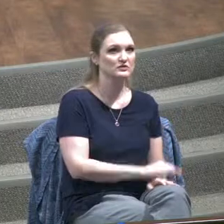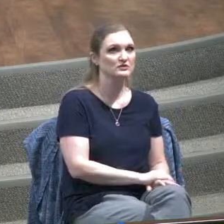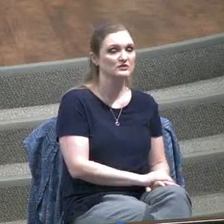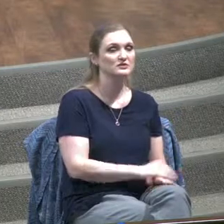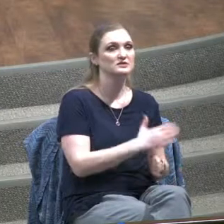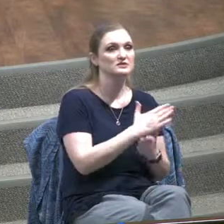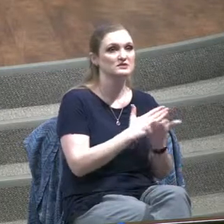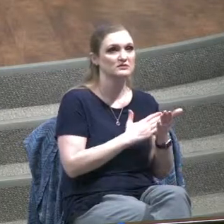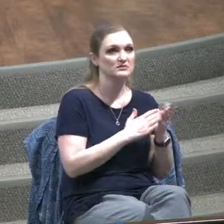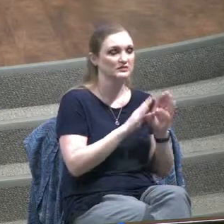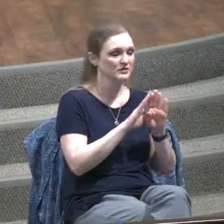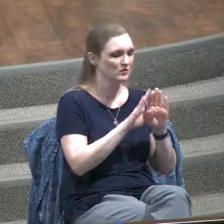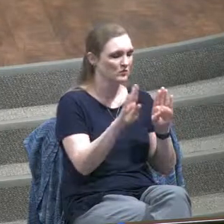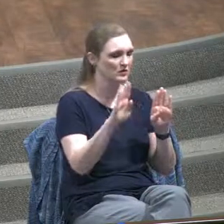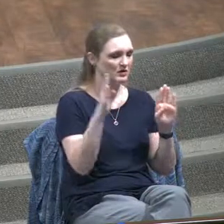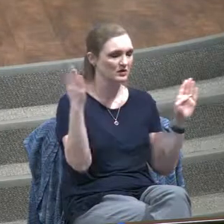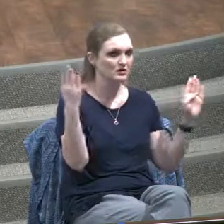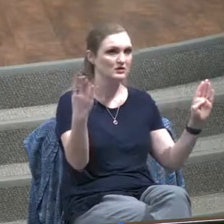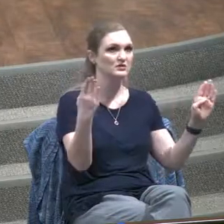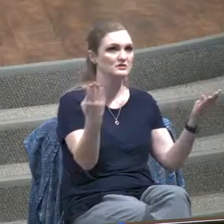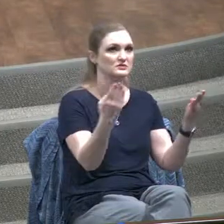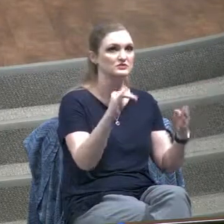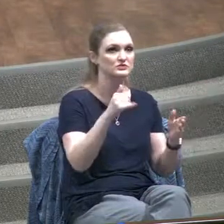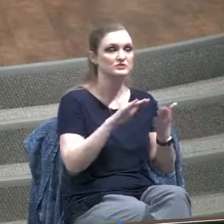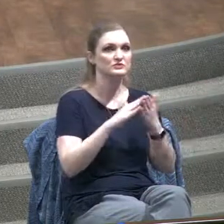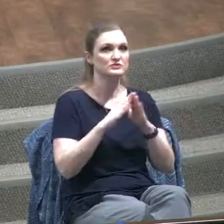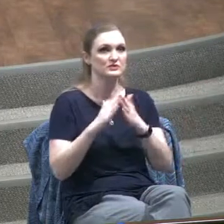of the walls of Jerusalem today.